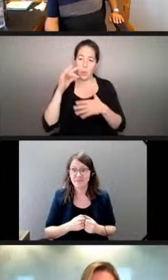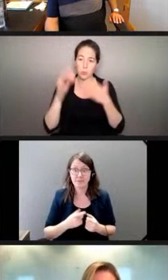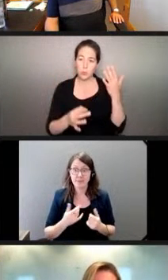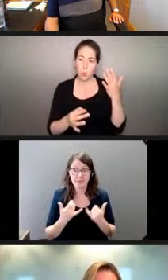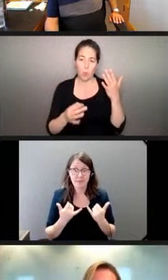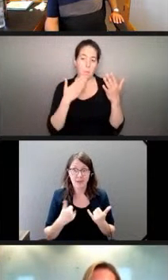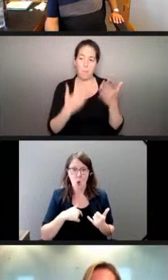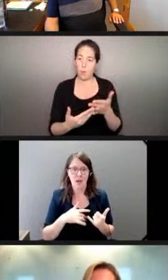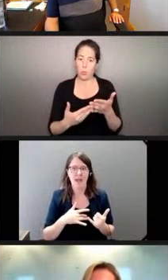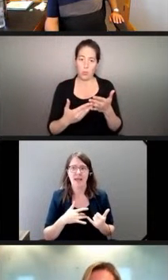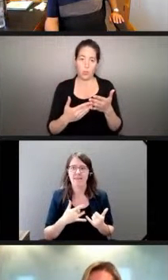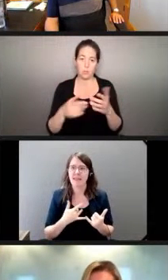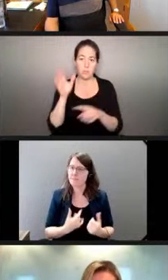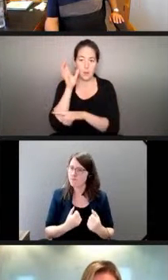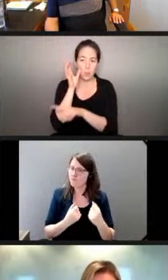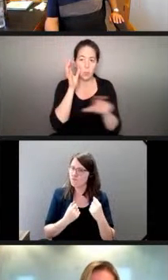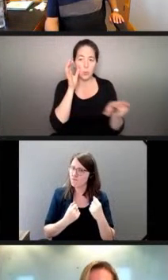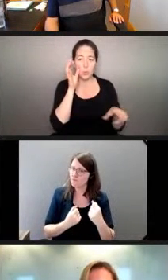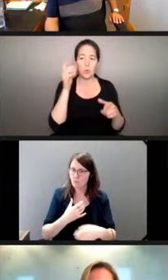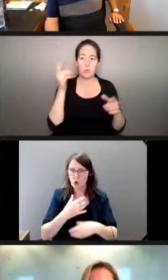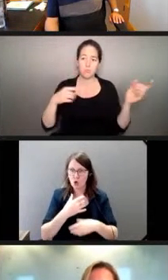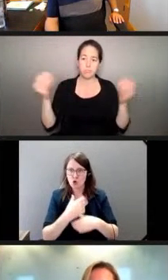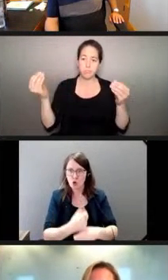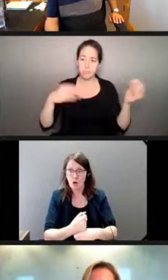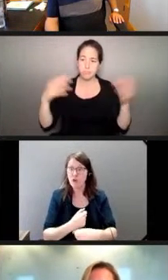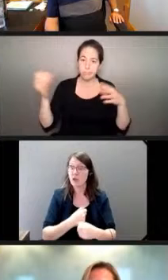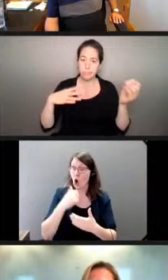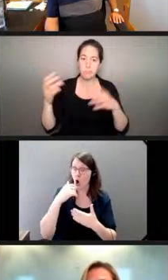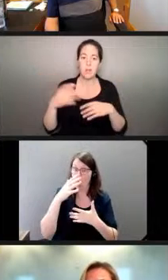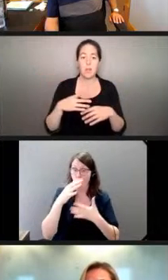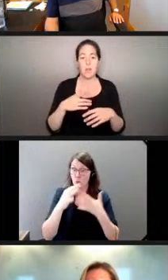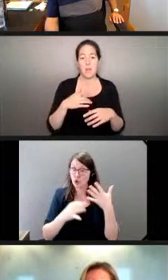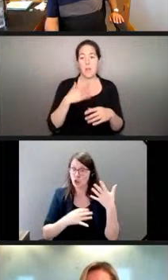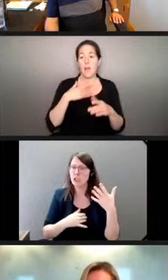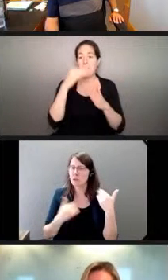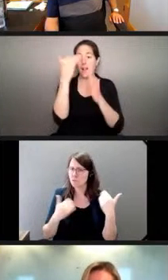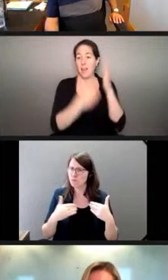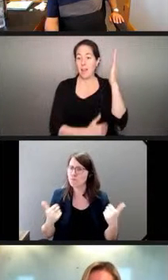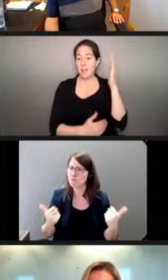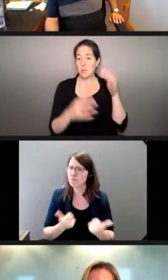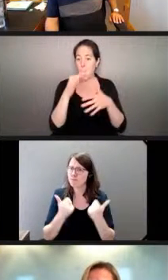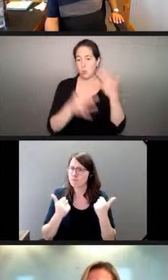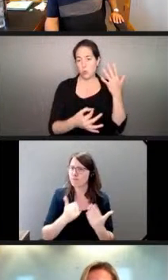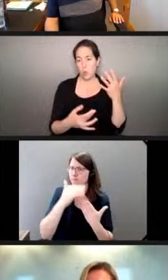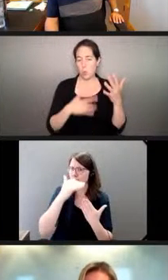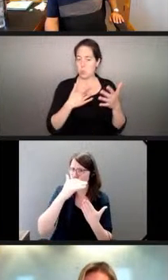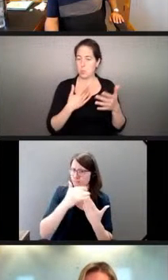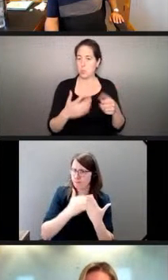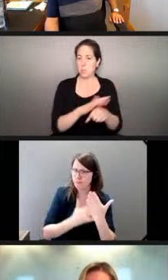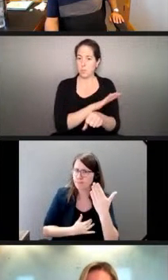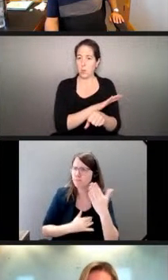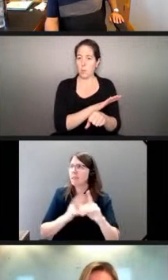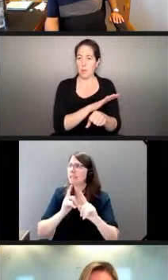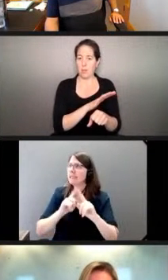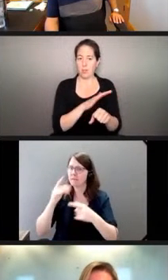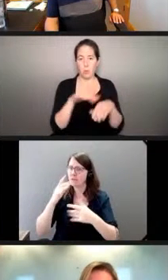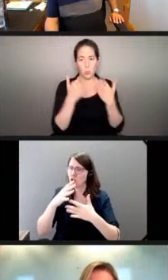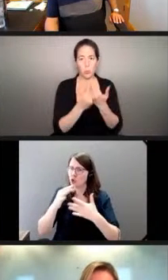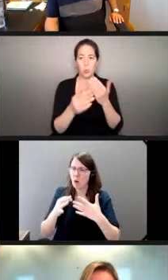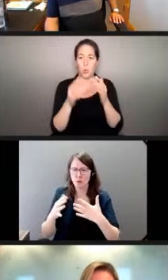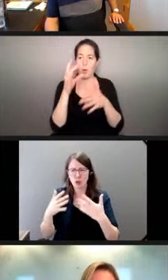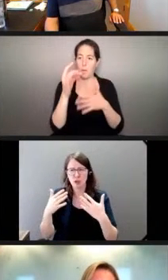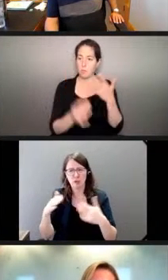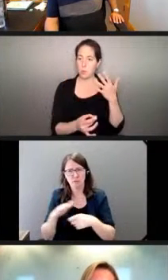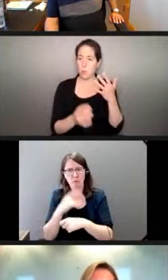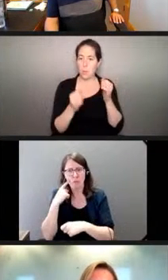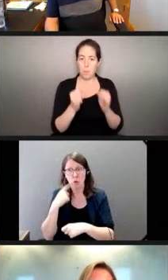confident that the list of options is fulsome and includes feasible high-level options for the city to consider in the short, medium, and long